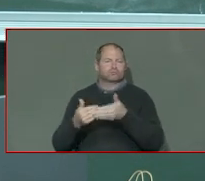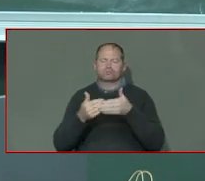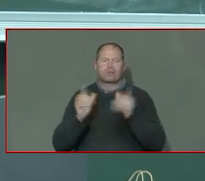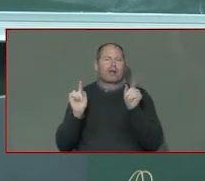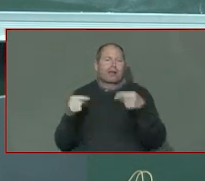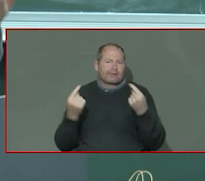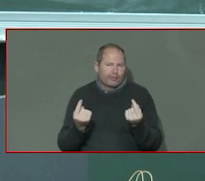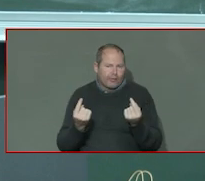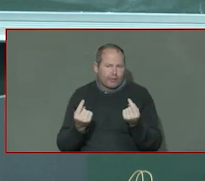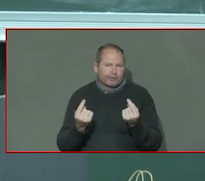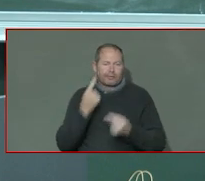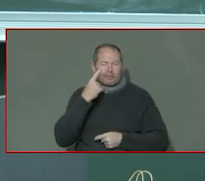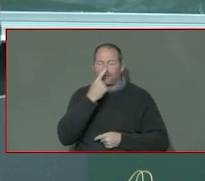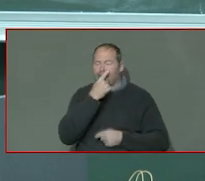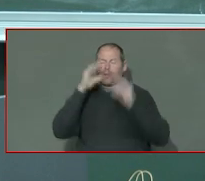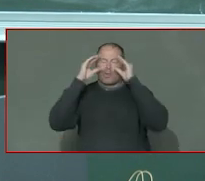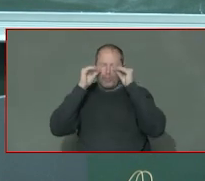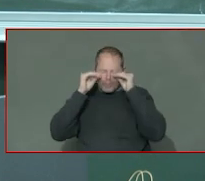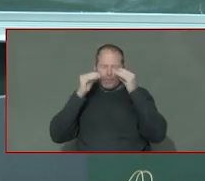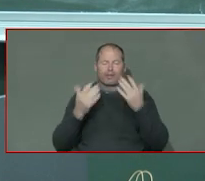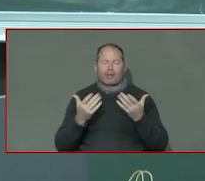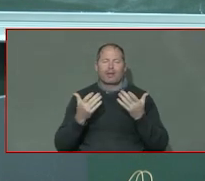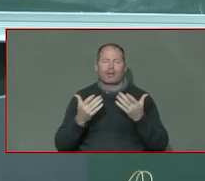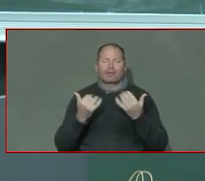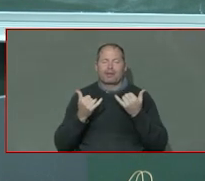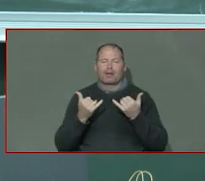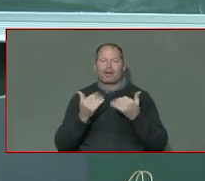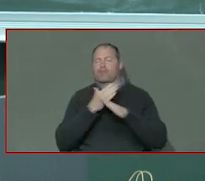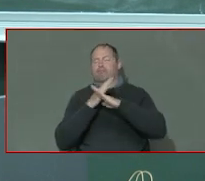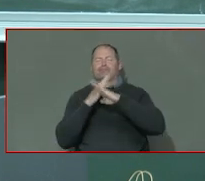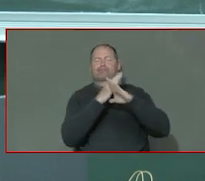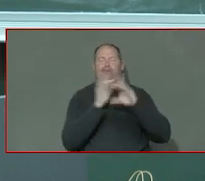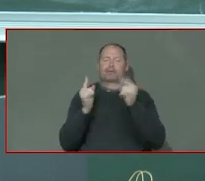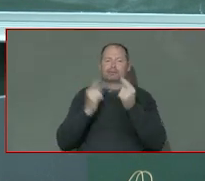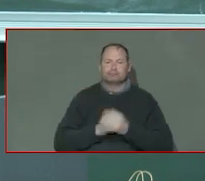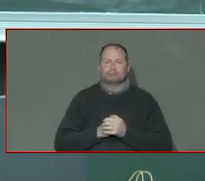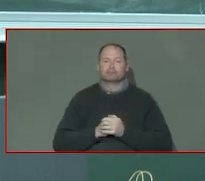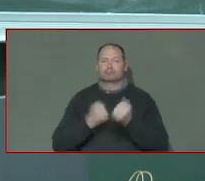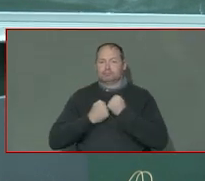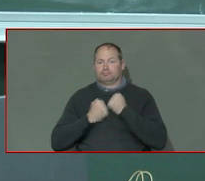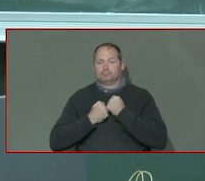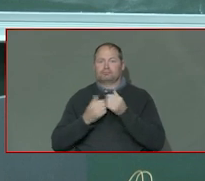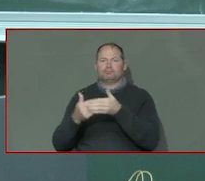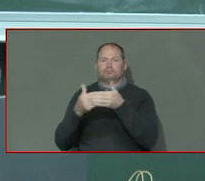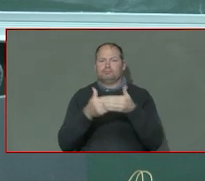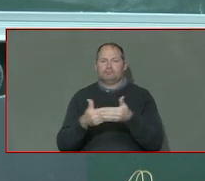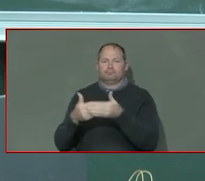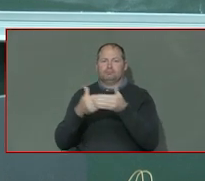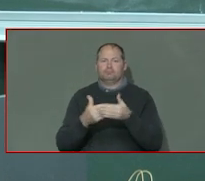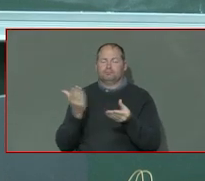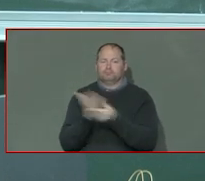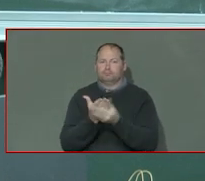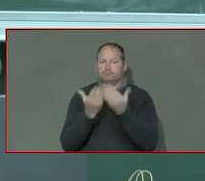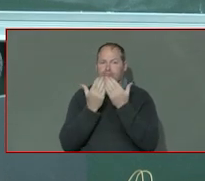have their eyes open or they are not able to protect themselves. And then parental care, be careful for the case